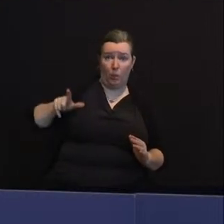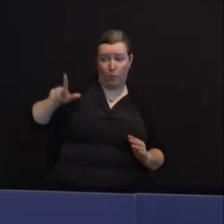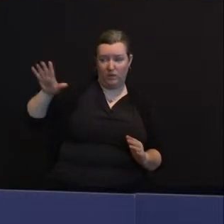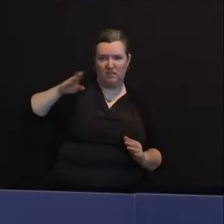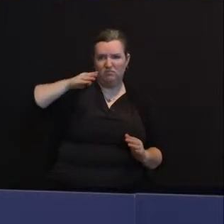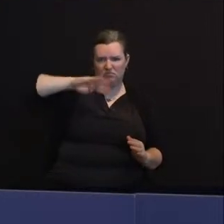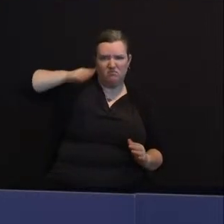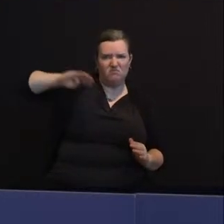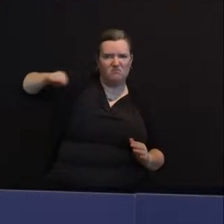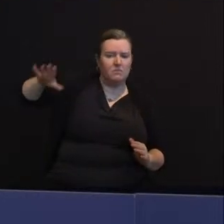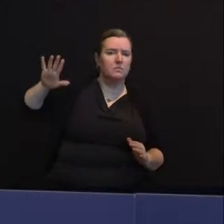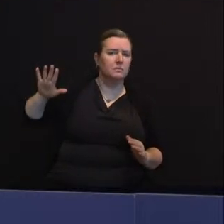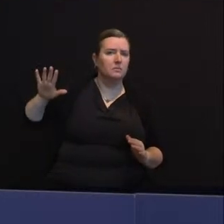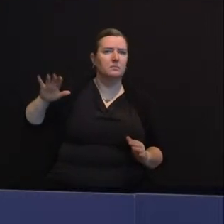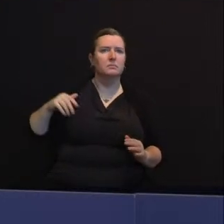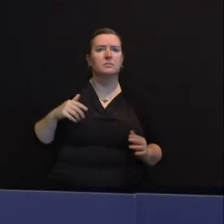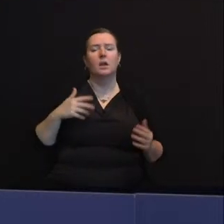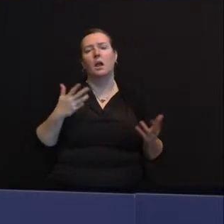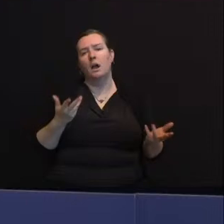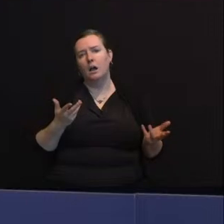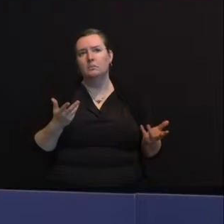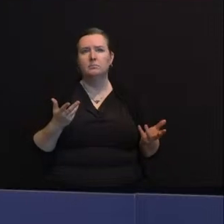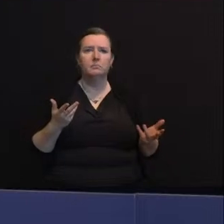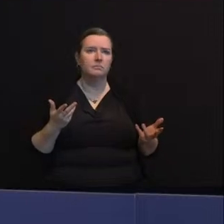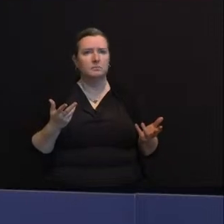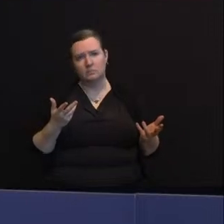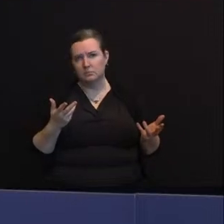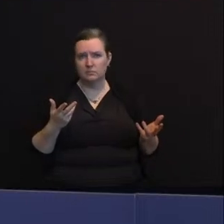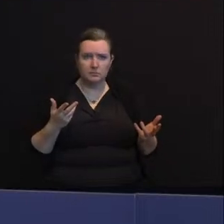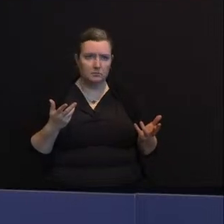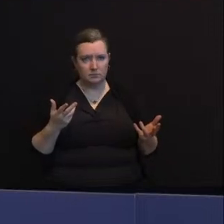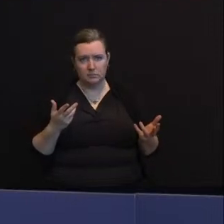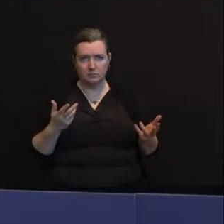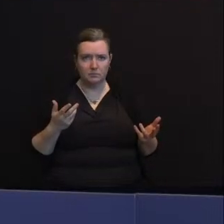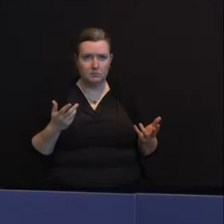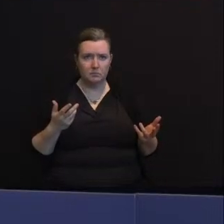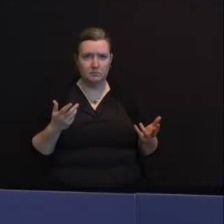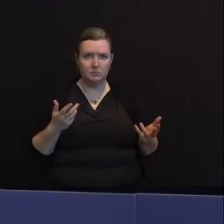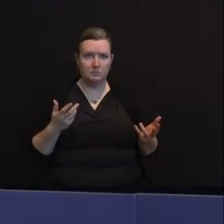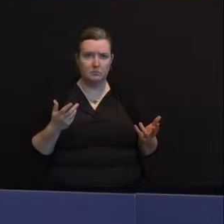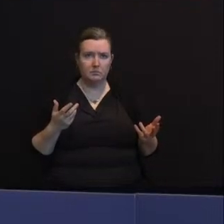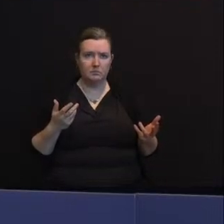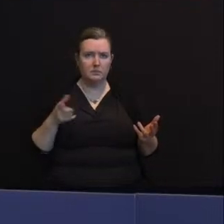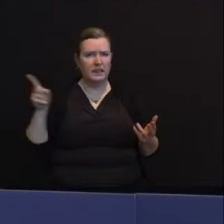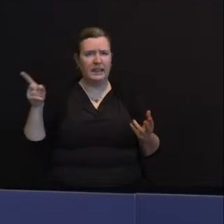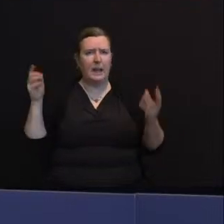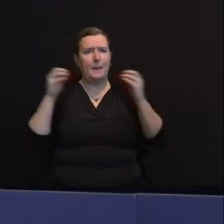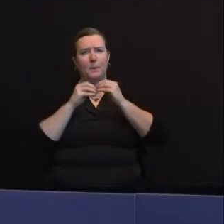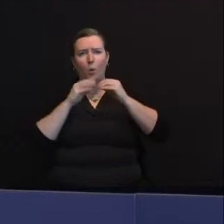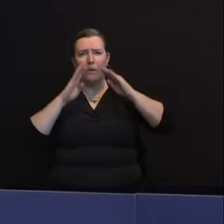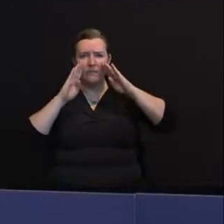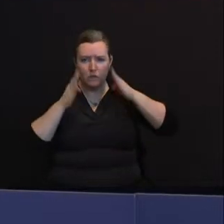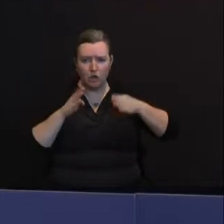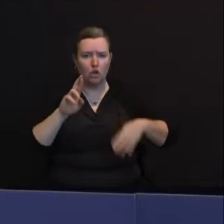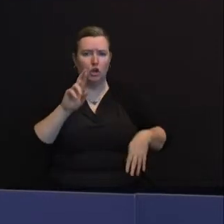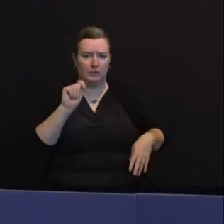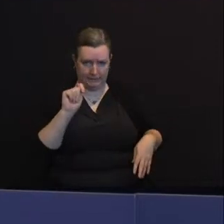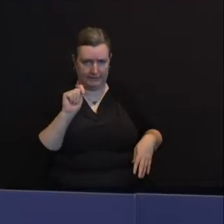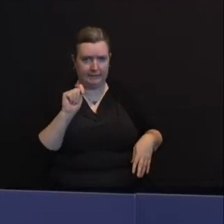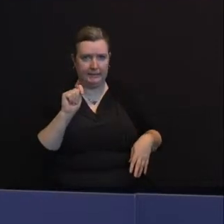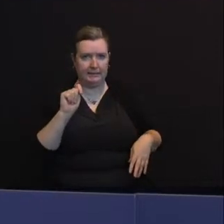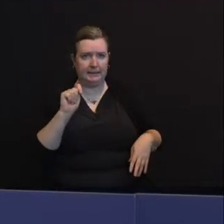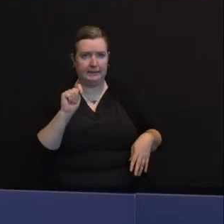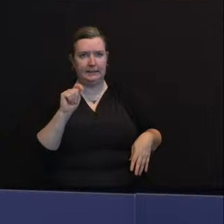result is looking at higher and lower RT transmission rates. So